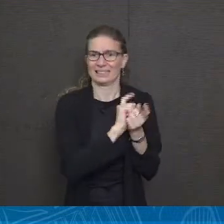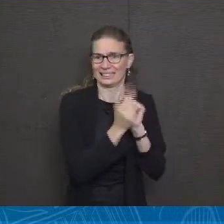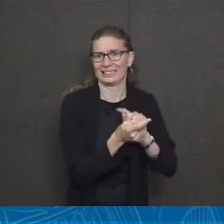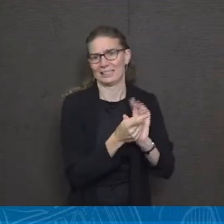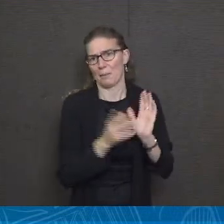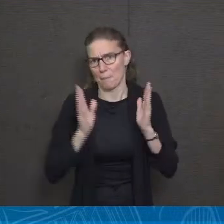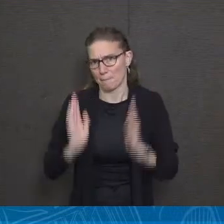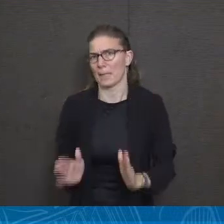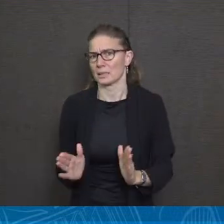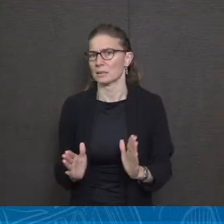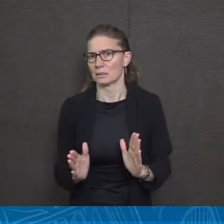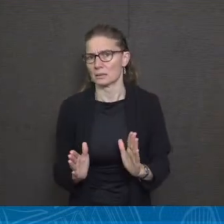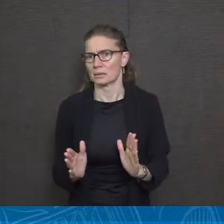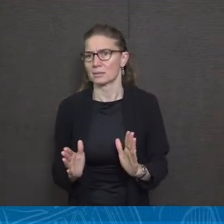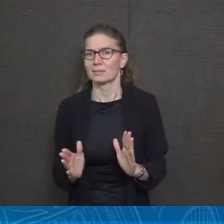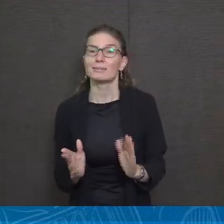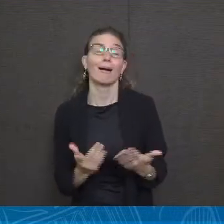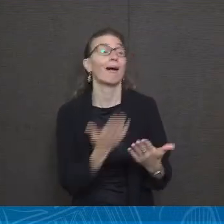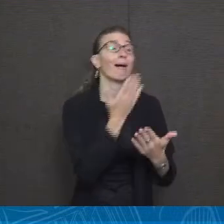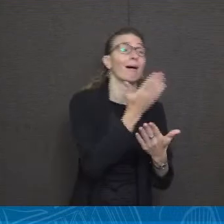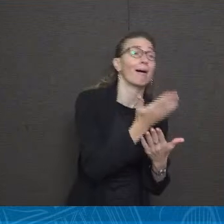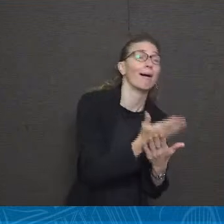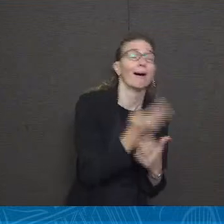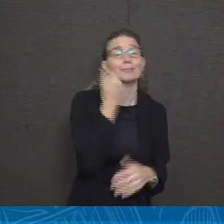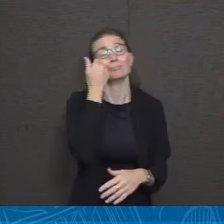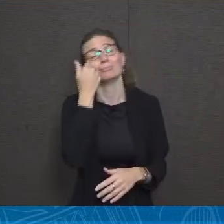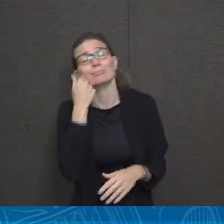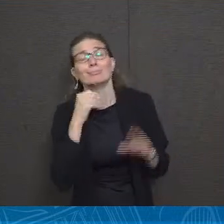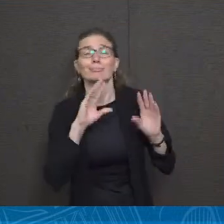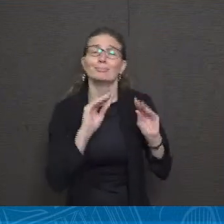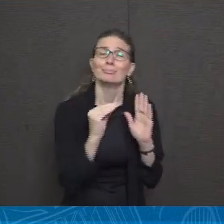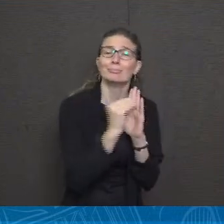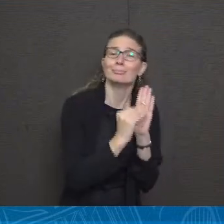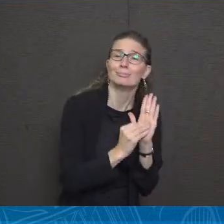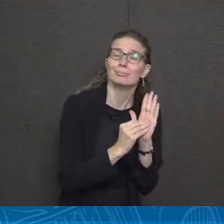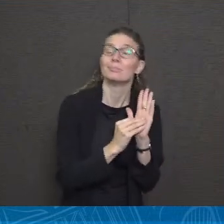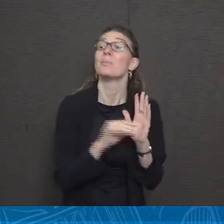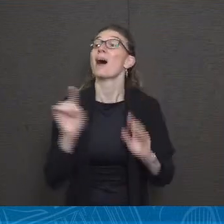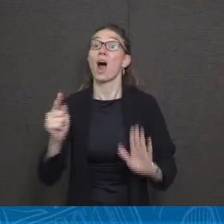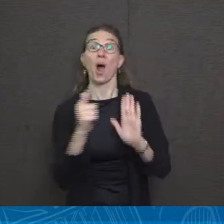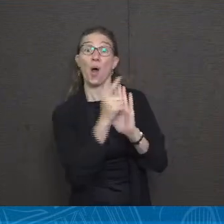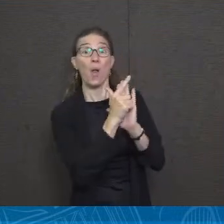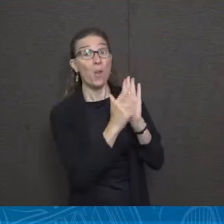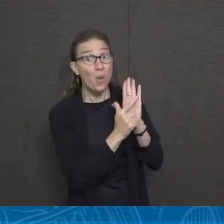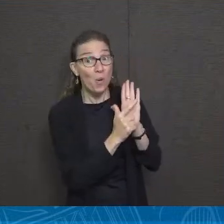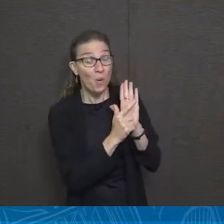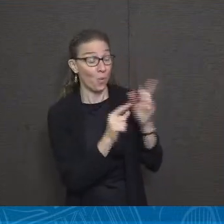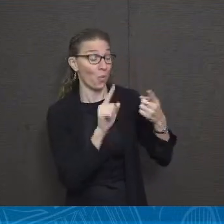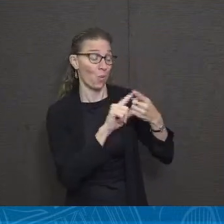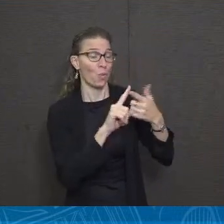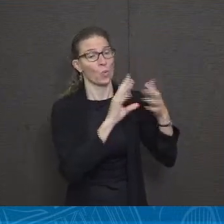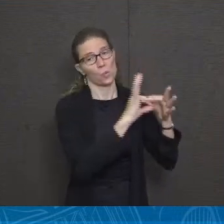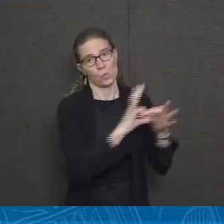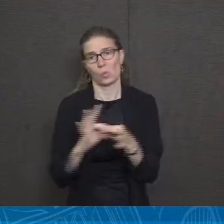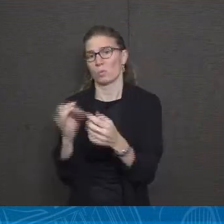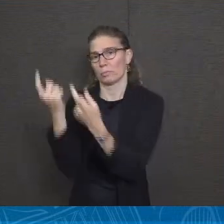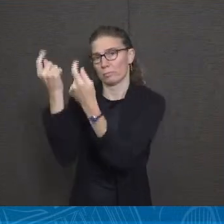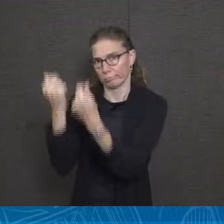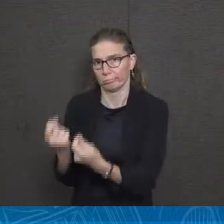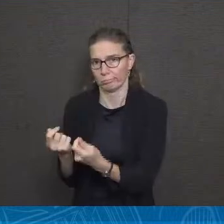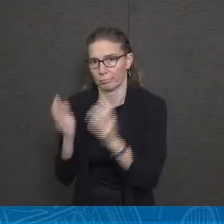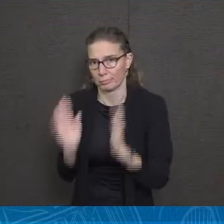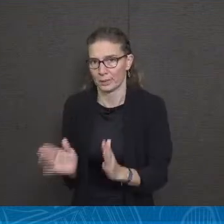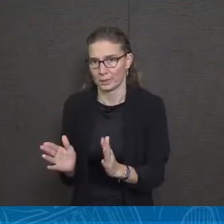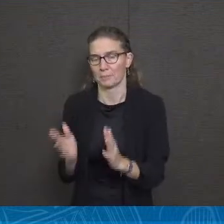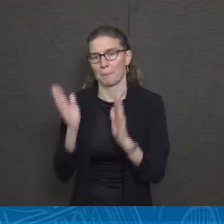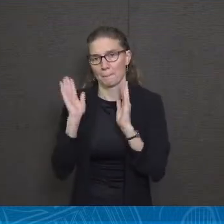it. 2, resource it. Don't just put it in the law, but have no money for the consultation. You've got to put some